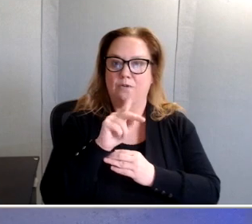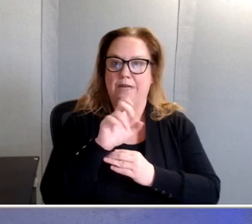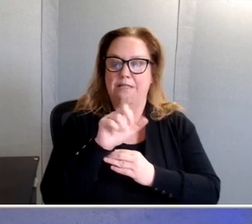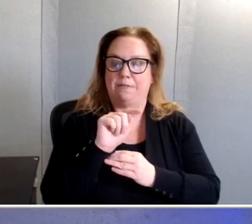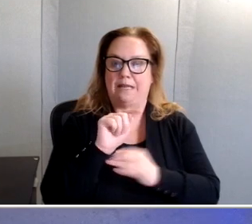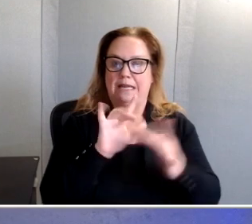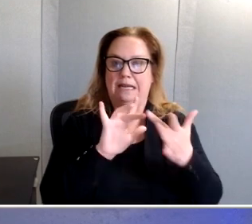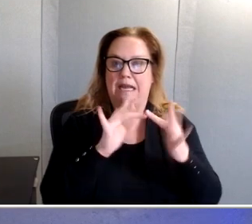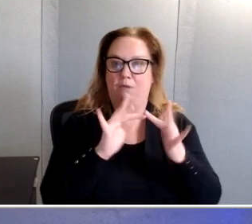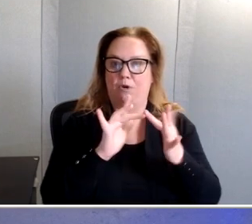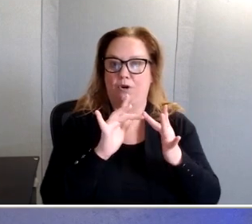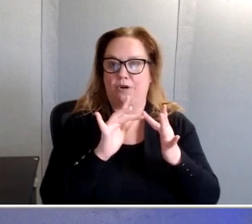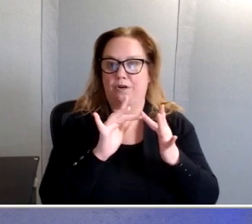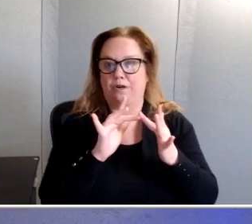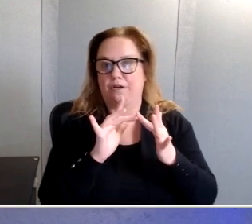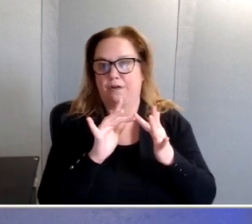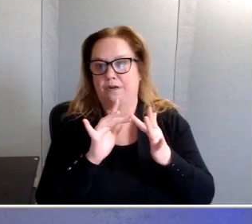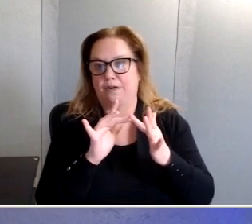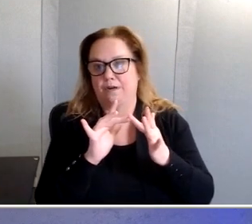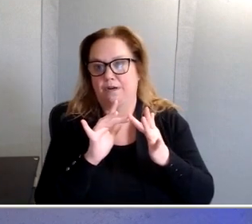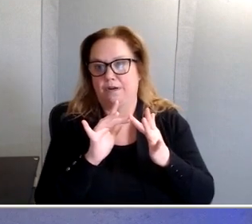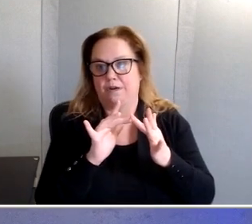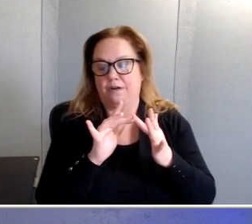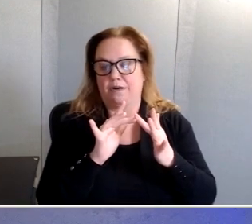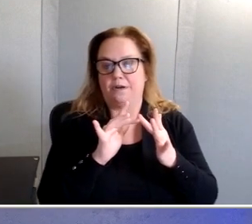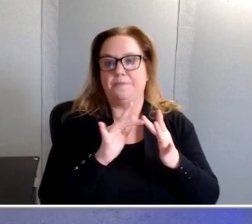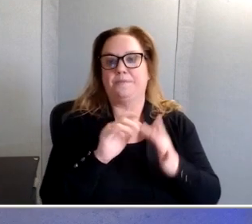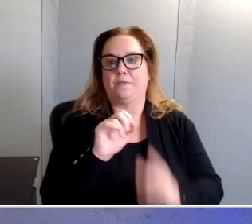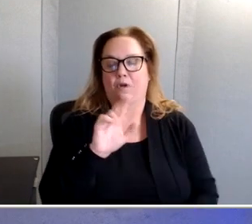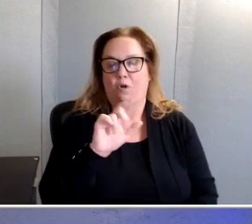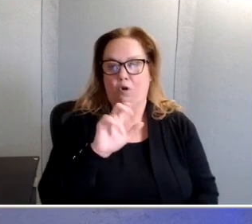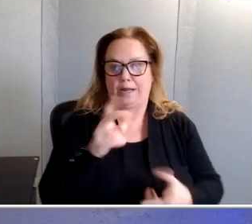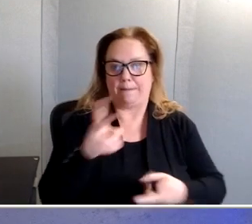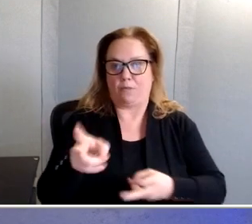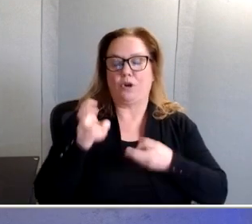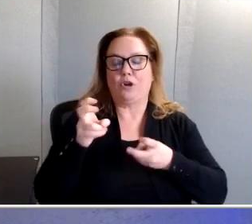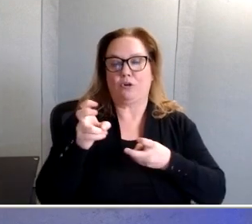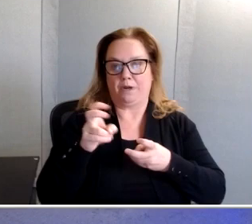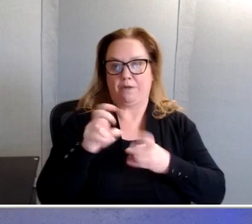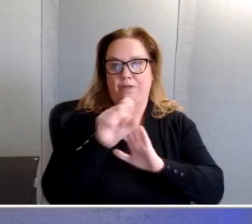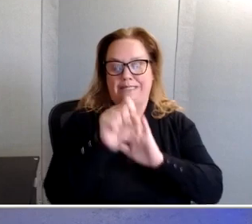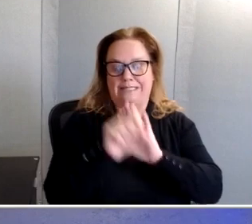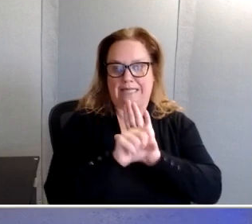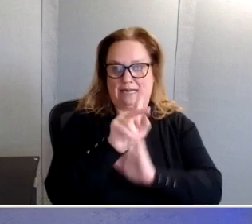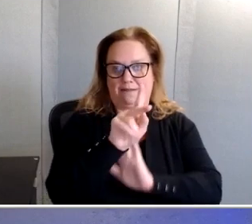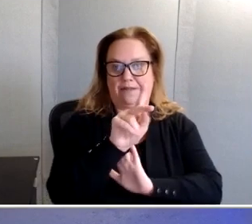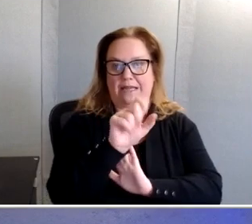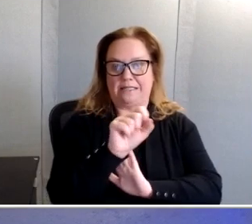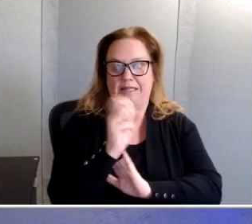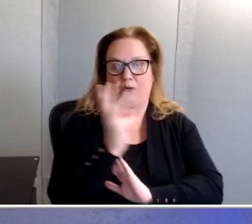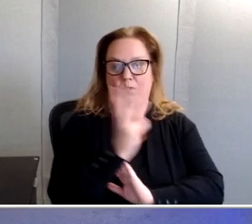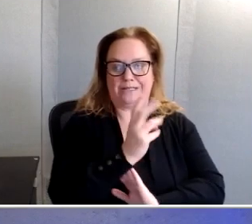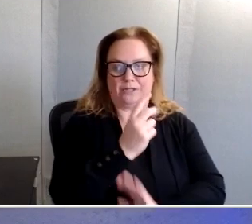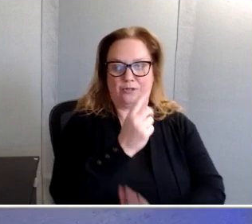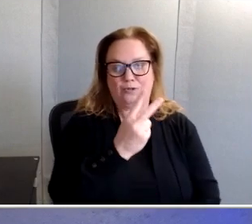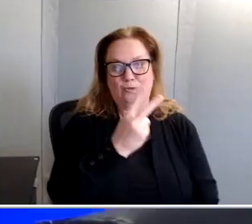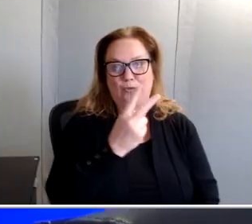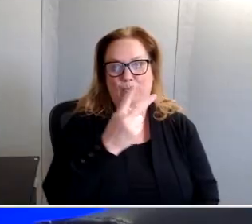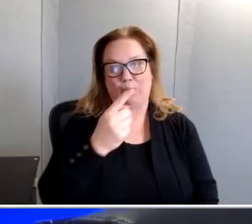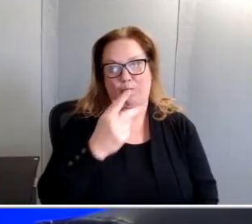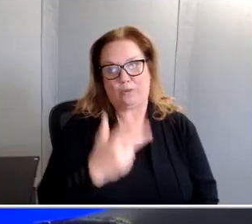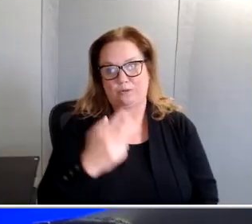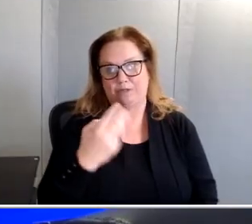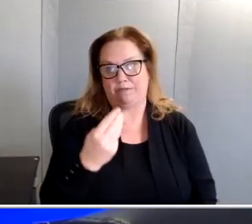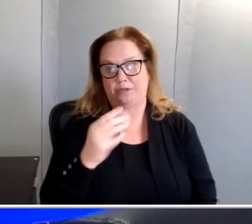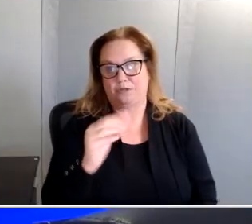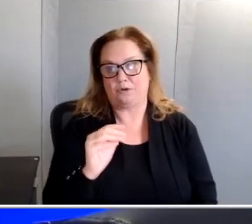with you. Right, so we serve as the organ procurement organization for the state of Kansas and the western 2/3 of Missouri. And really,